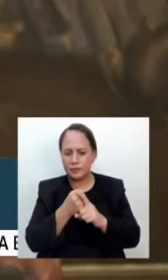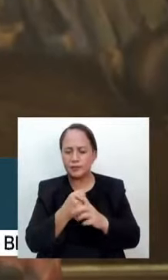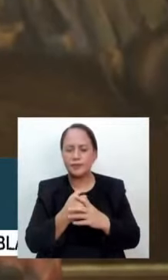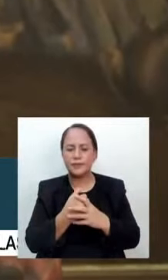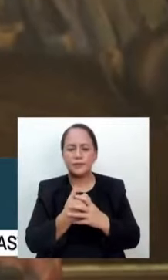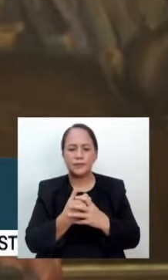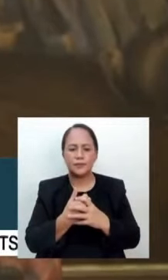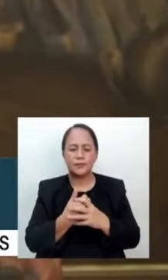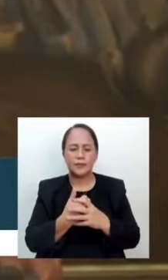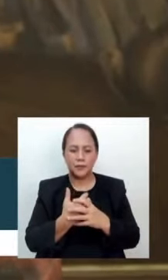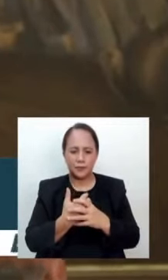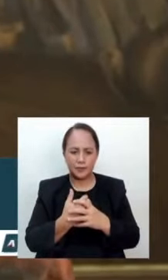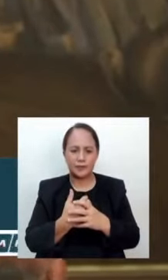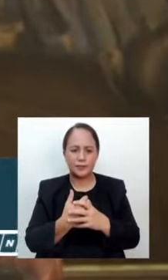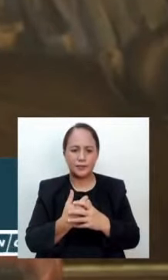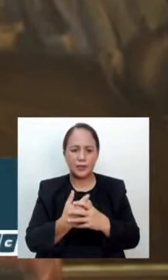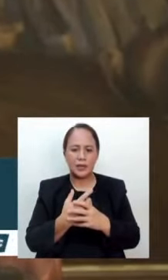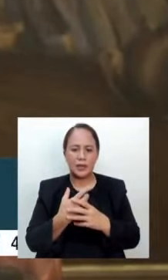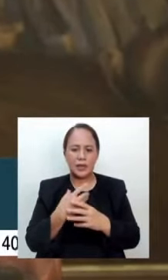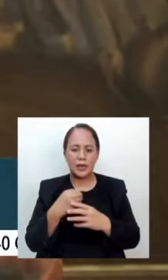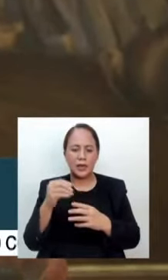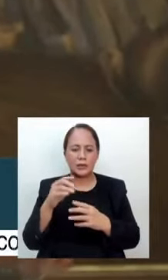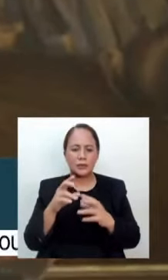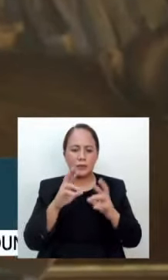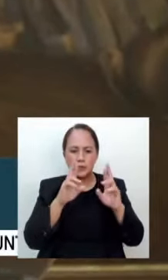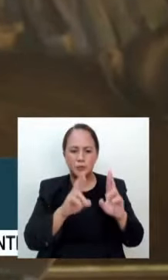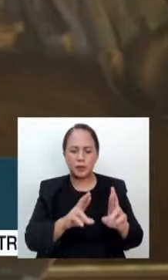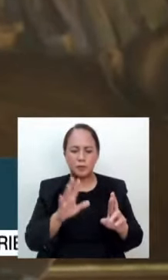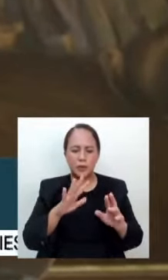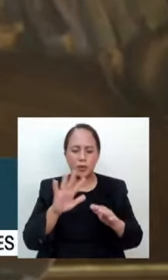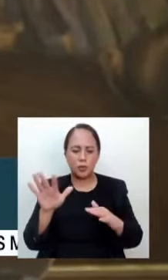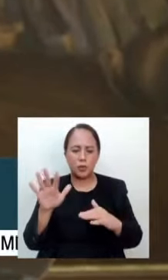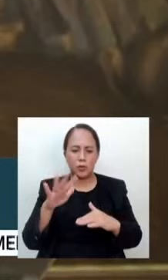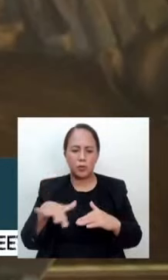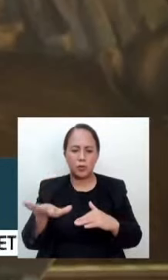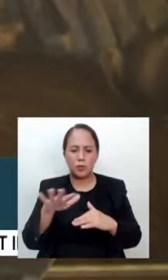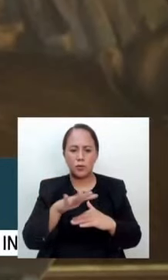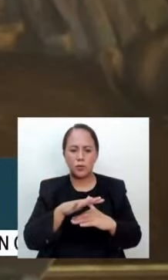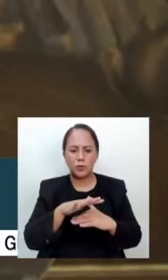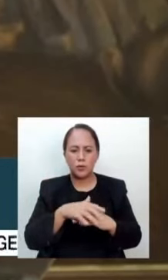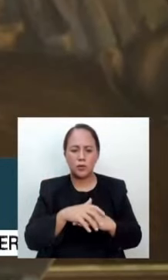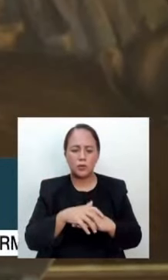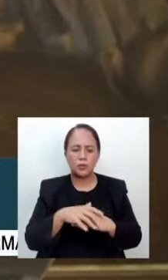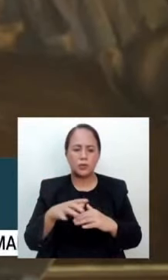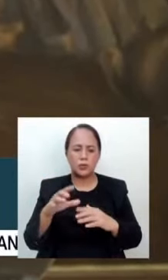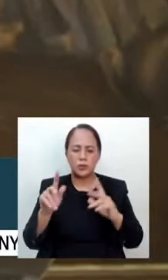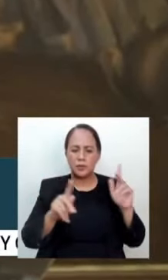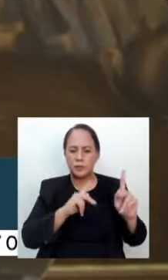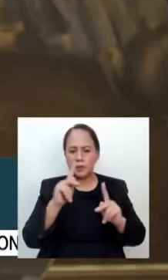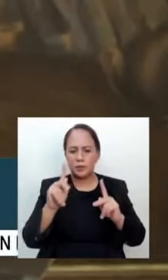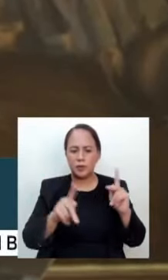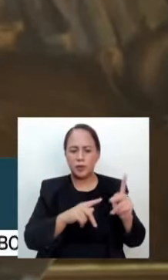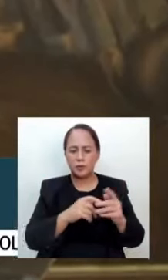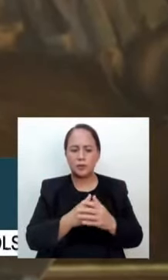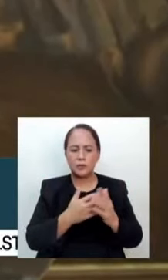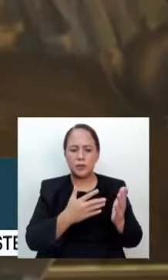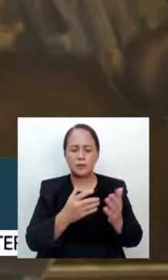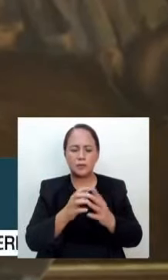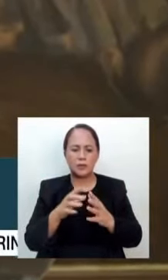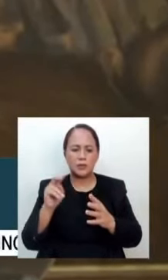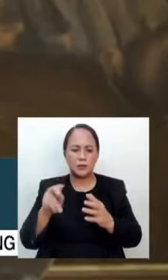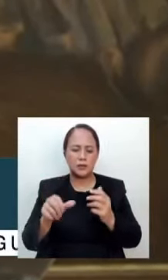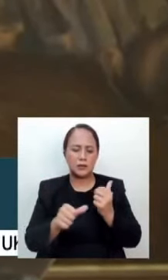and that are respected by all to evacuate civilians and deliver much needed